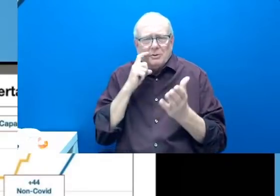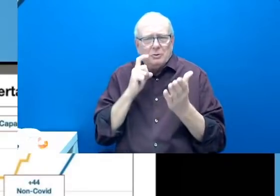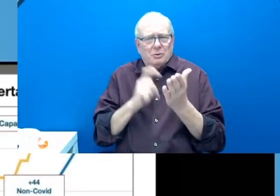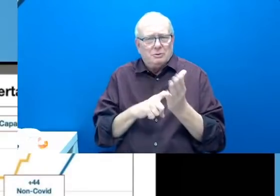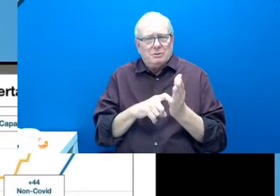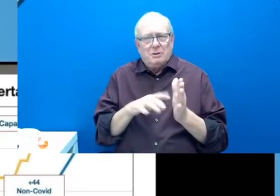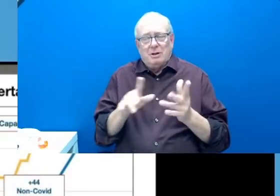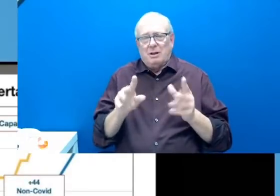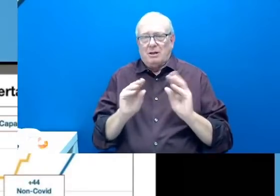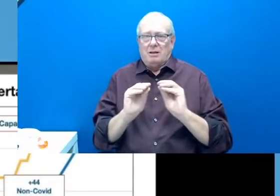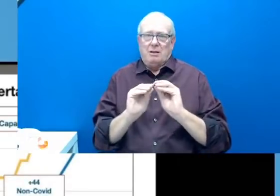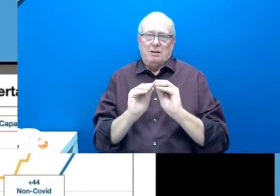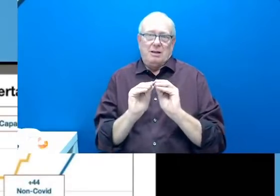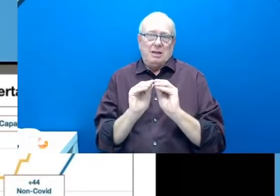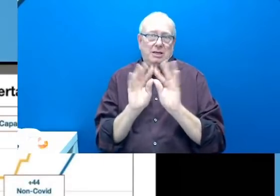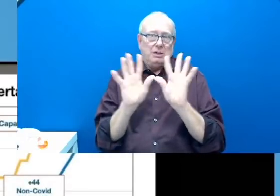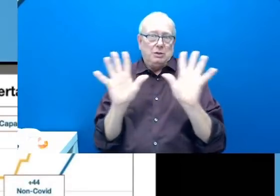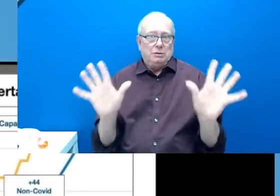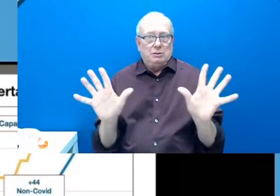this clear